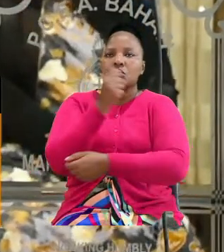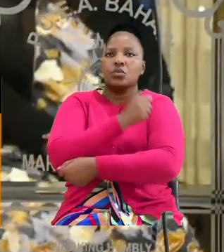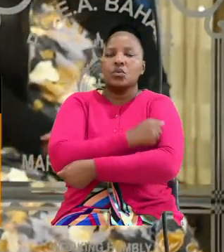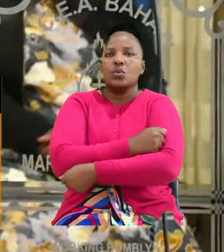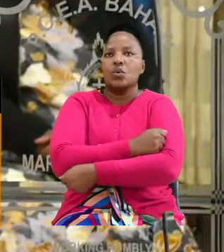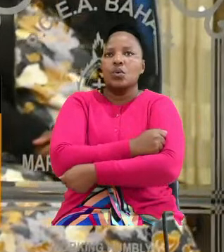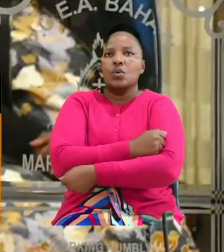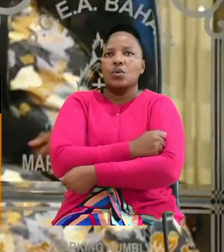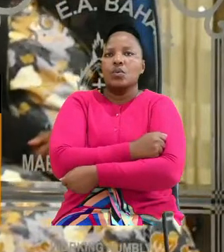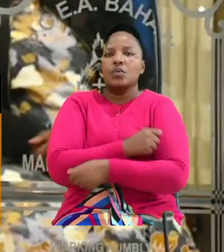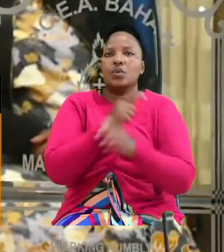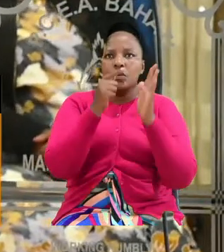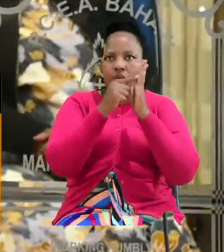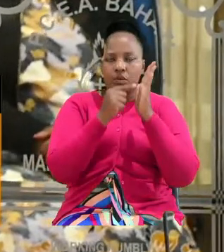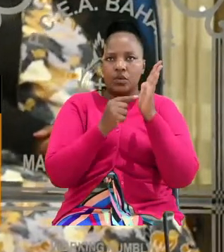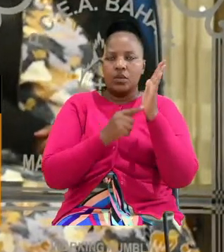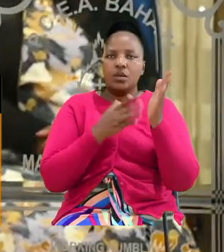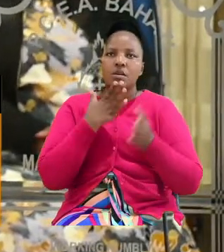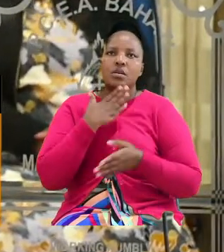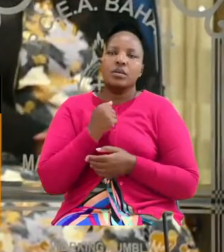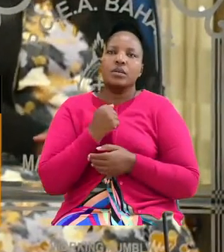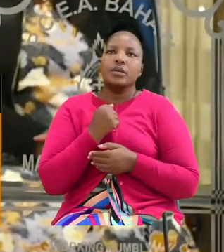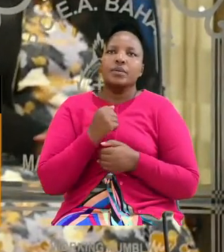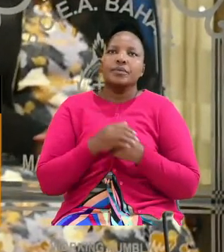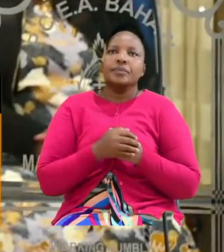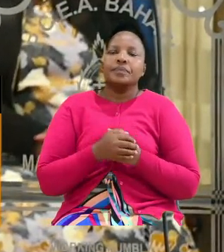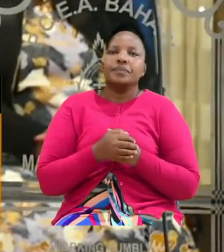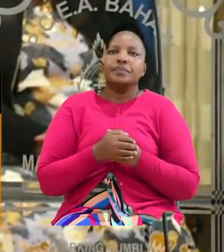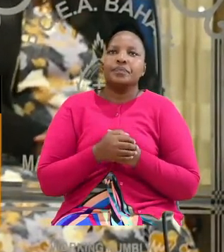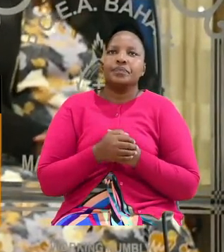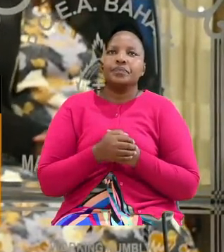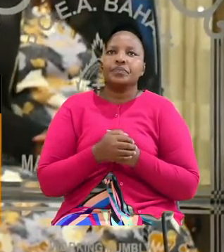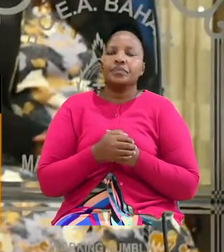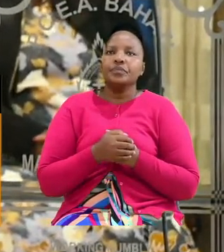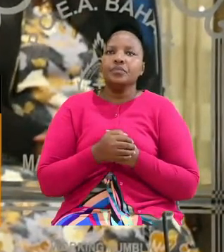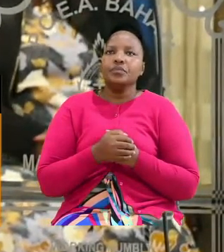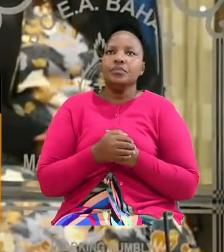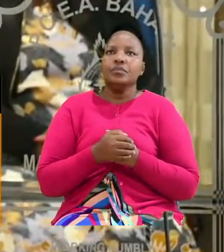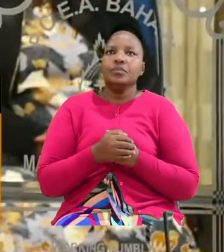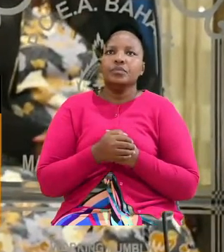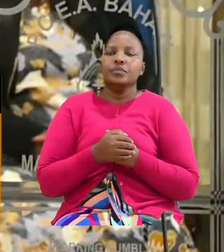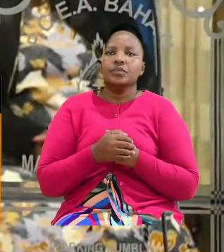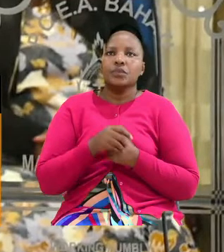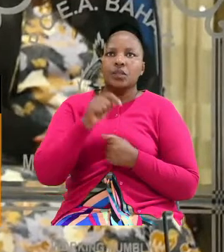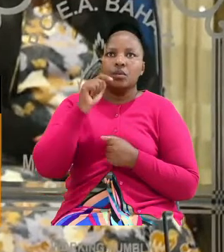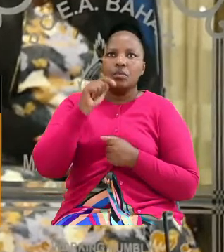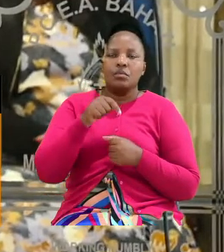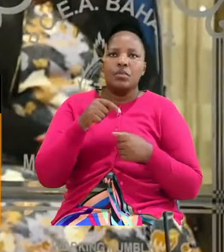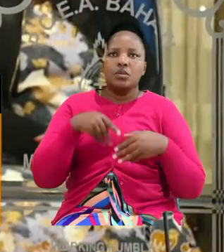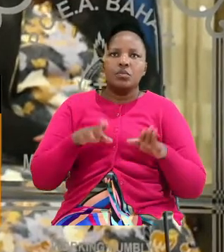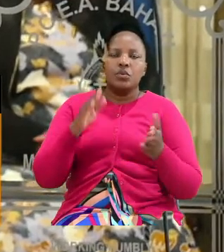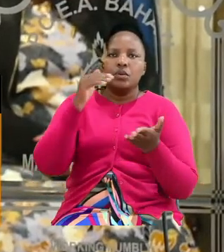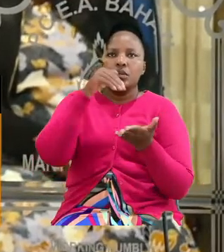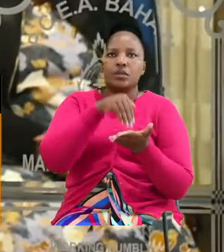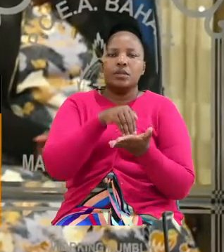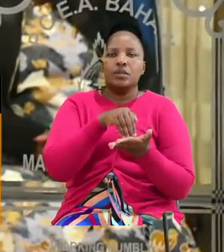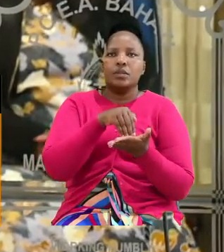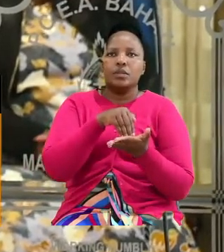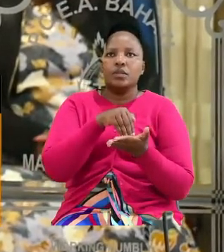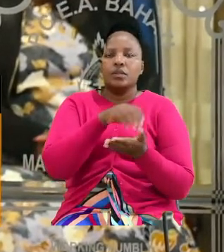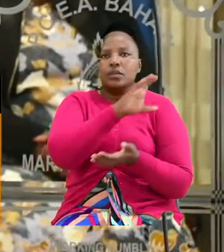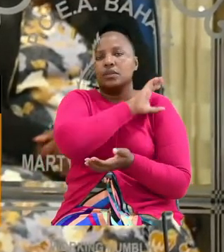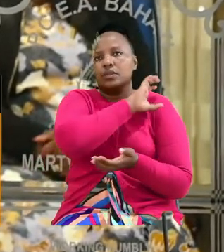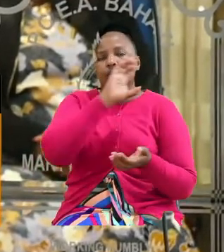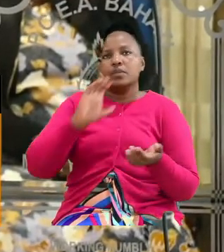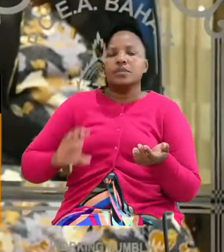Minimum requirements for the position are as follows. Must be a born again and a committed